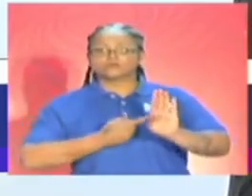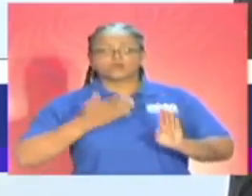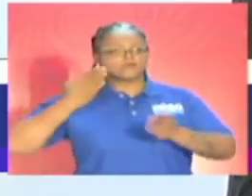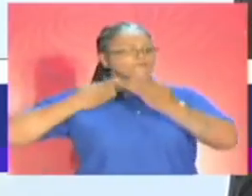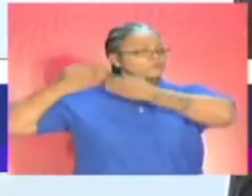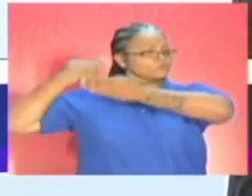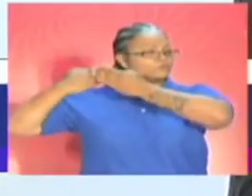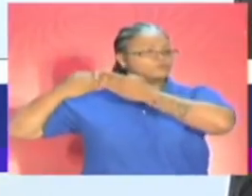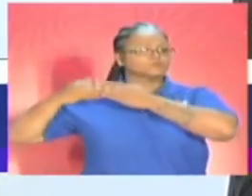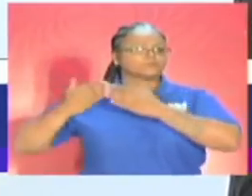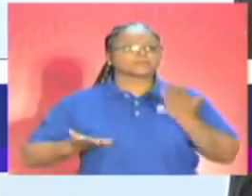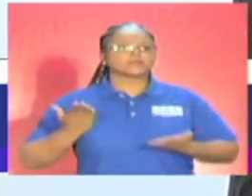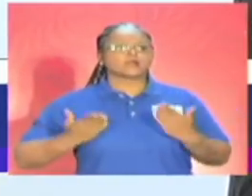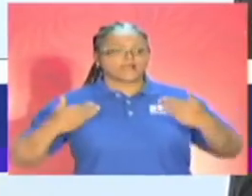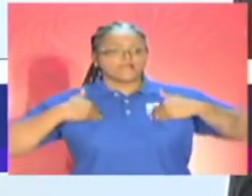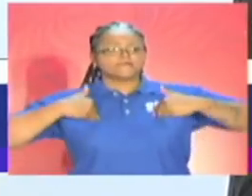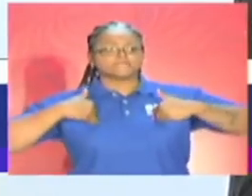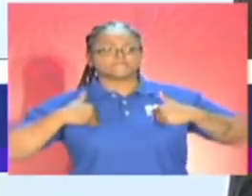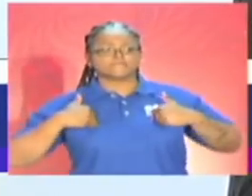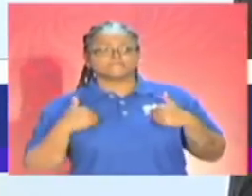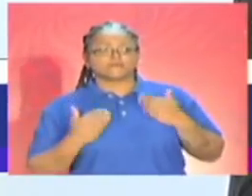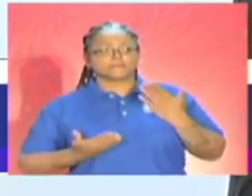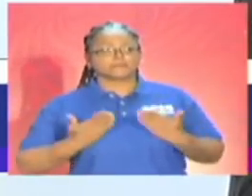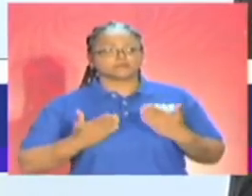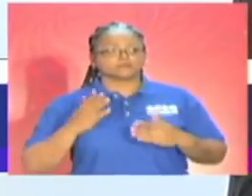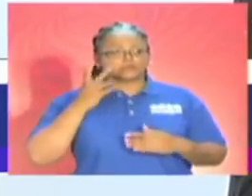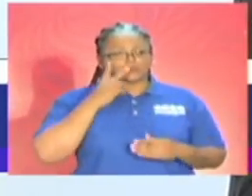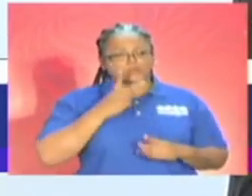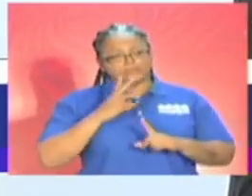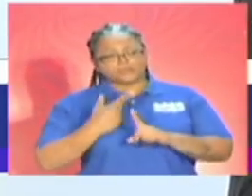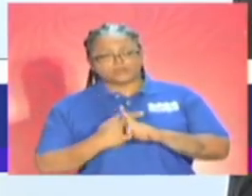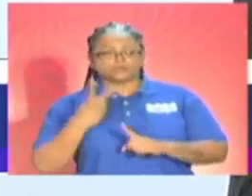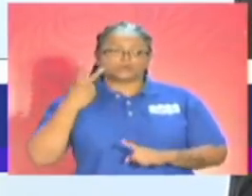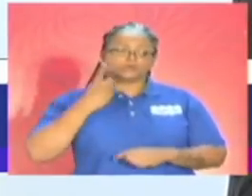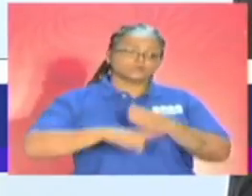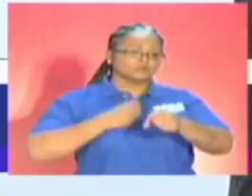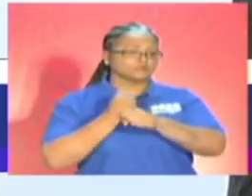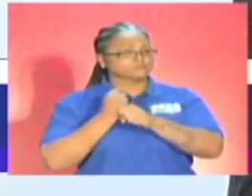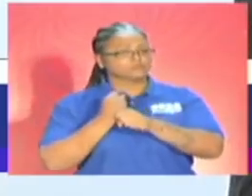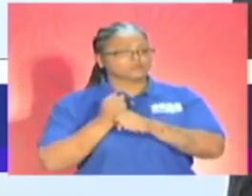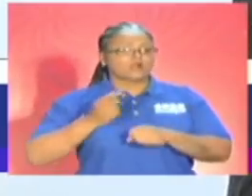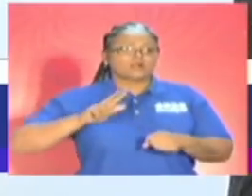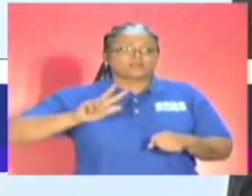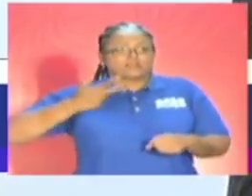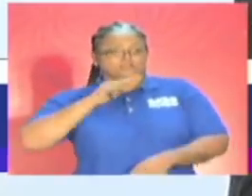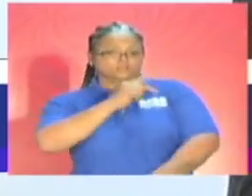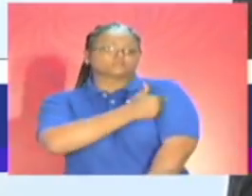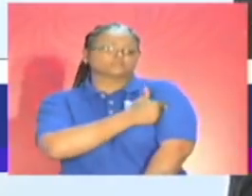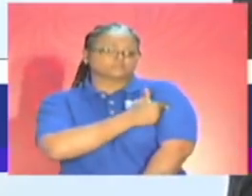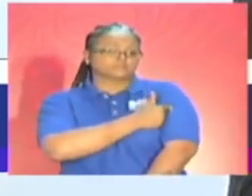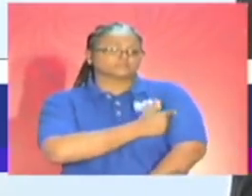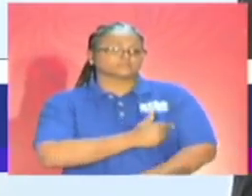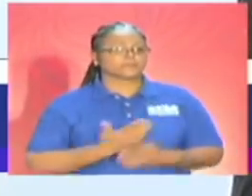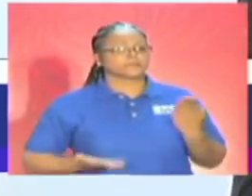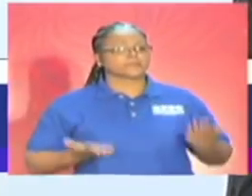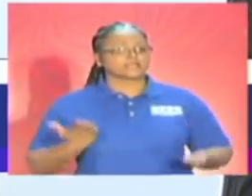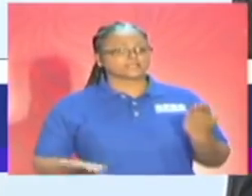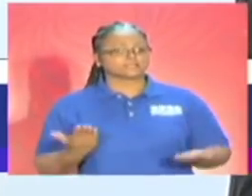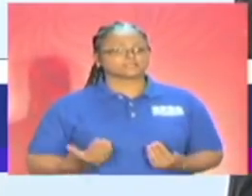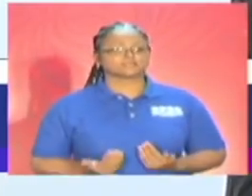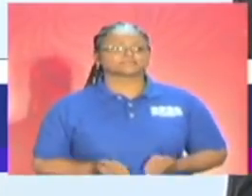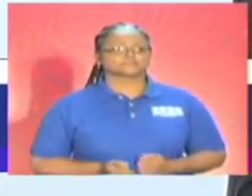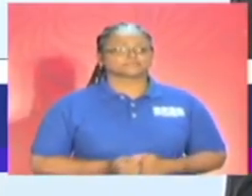boosters in a year's time, in 6 months' time. So as the months progress, we would look at, of course, the uptake of the vaccines in the